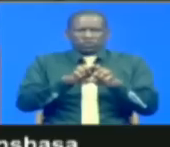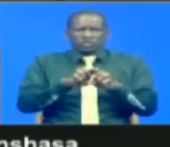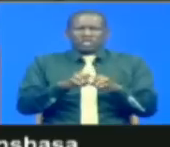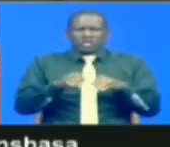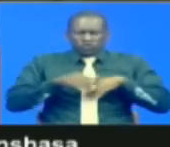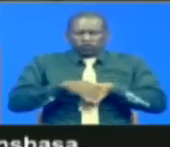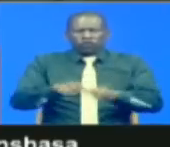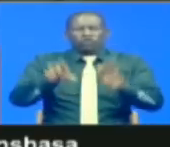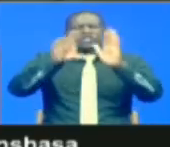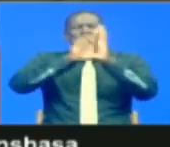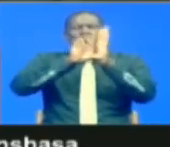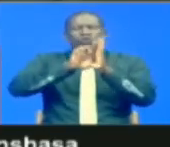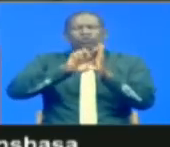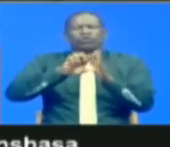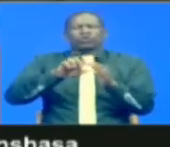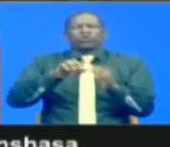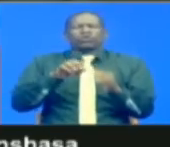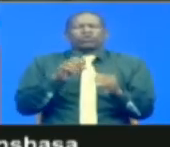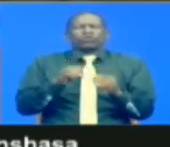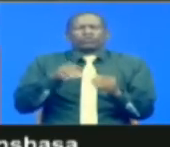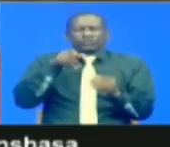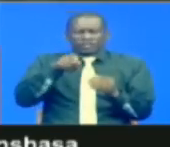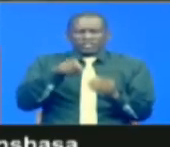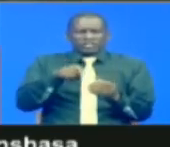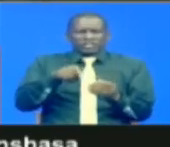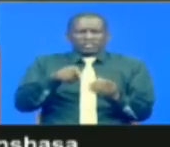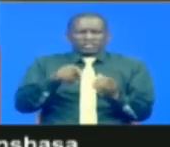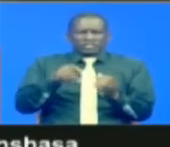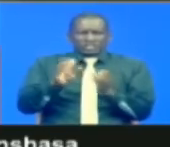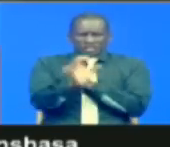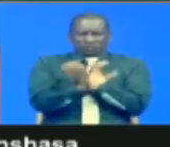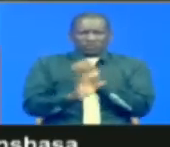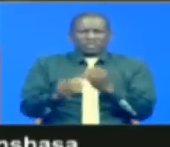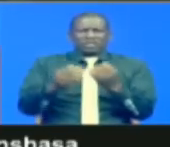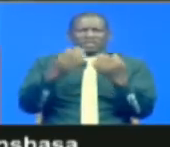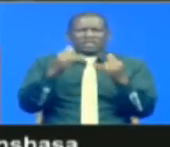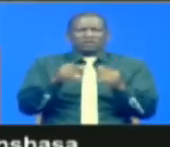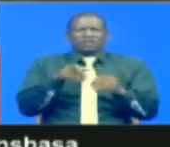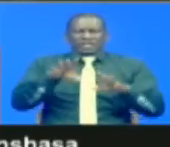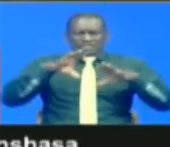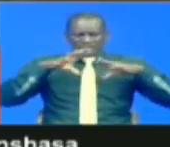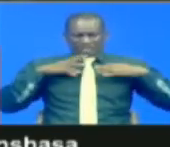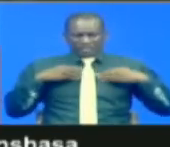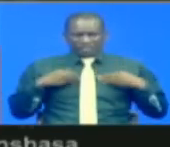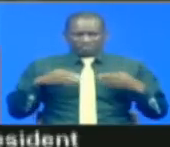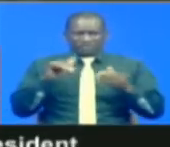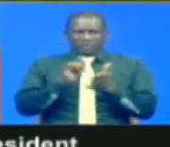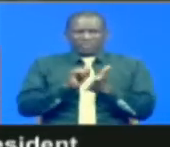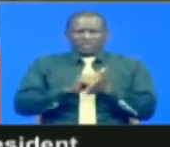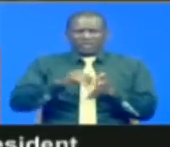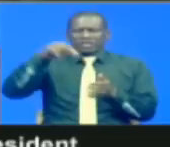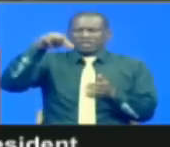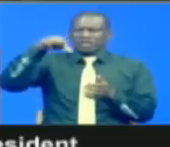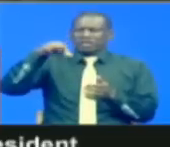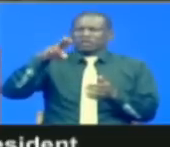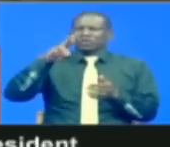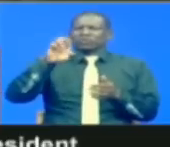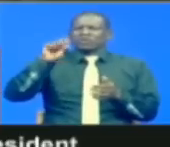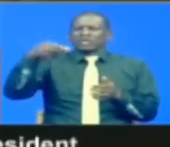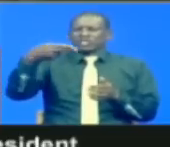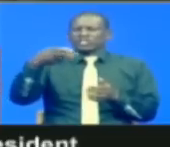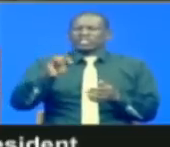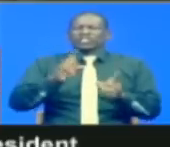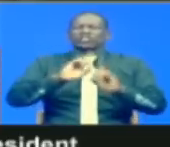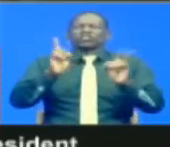11, Subsection 2 of the Advocates Act. While it is accepted that he does not have a Kenyan practicing